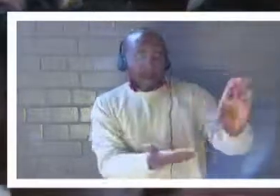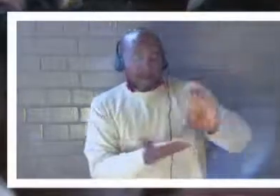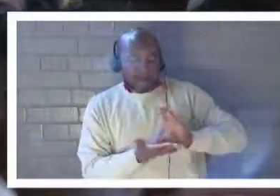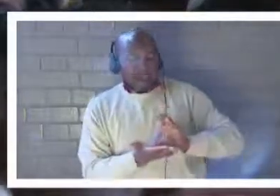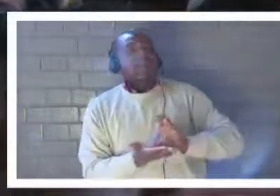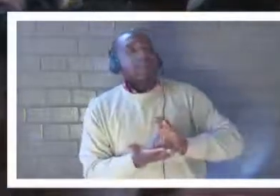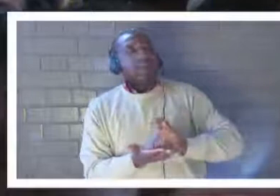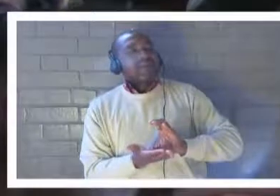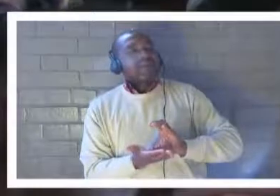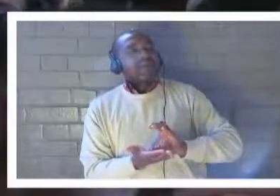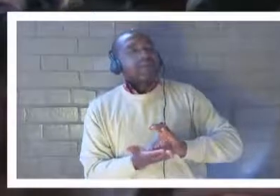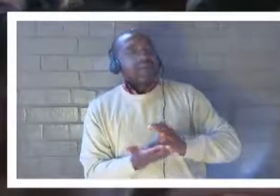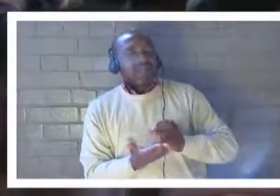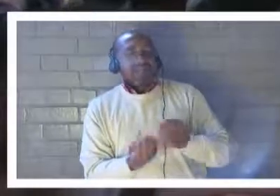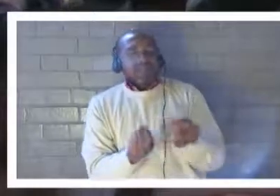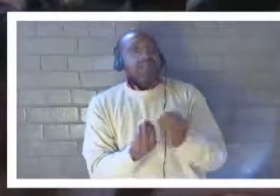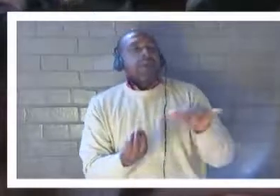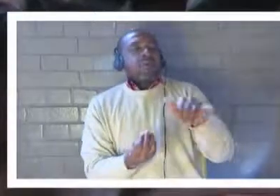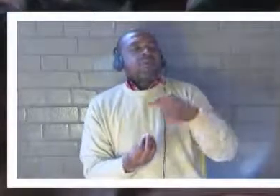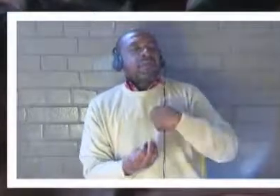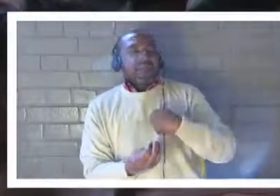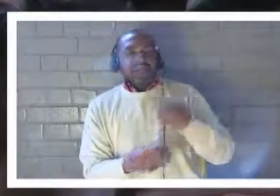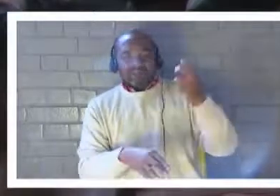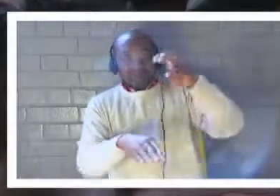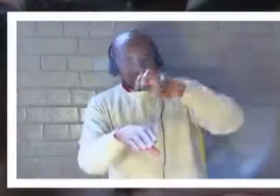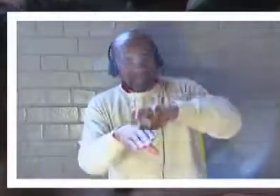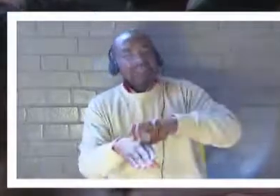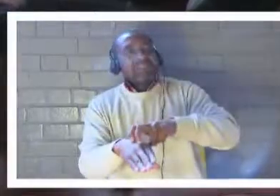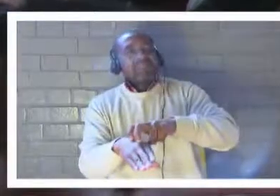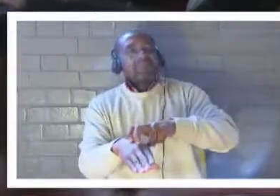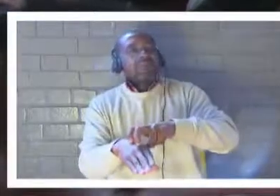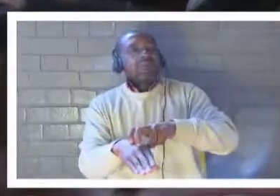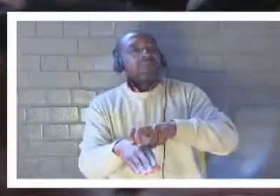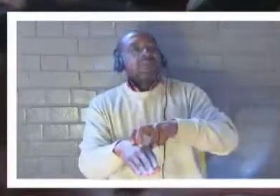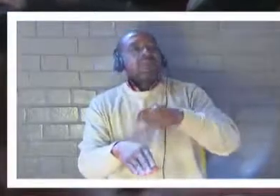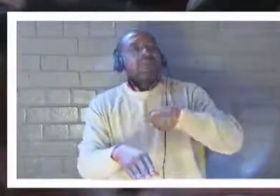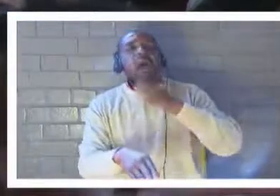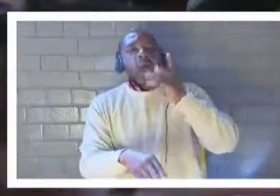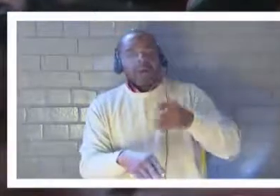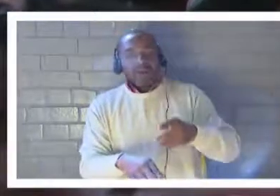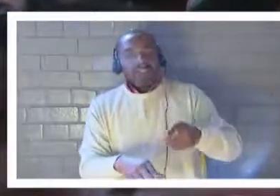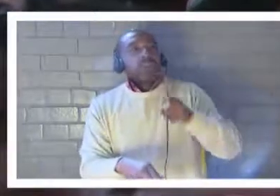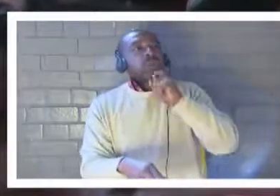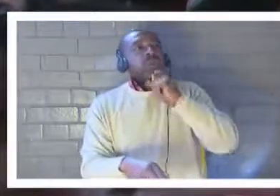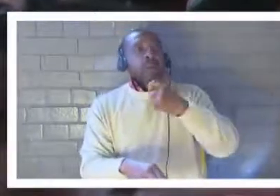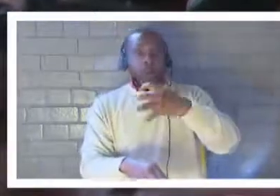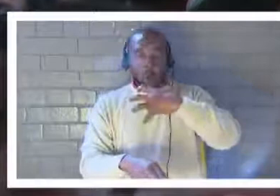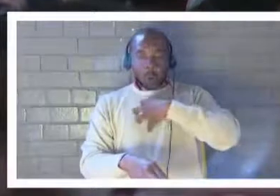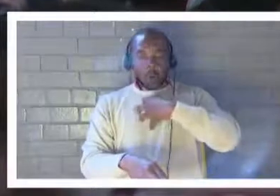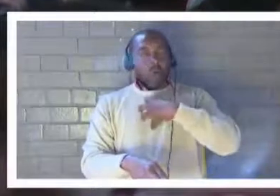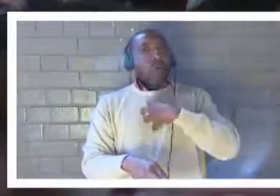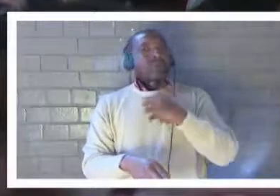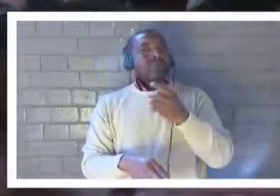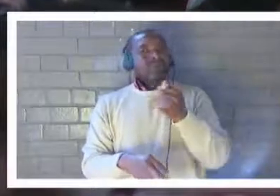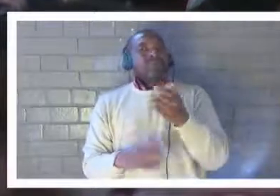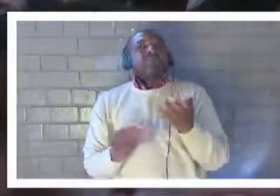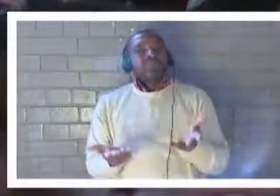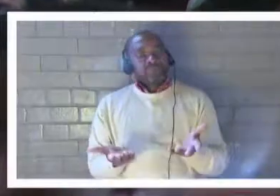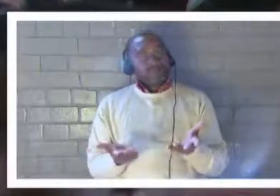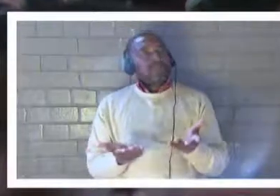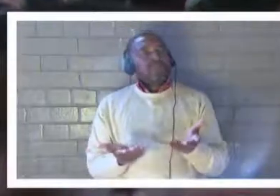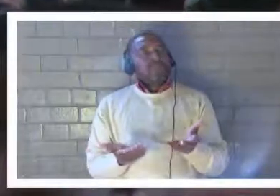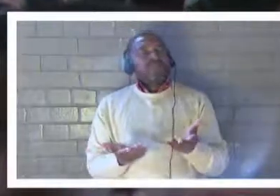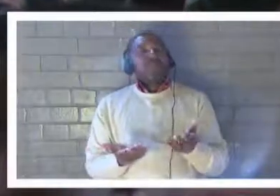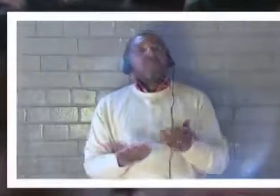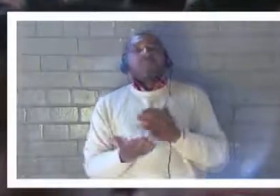go and I buy material out of my own pocket. So if we can maybe increase go ahead with